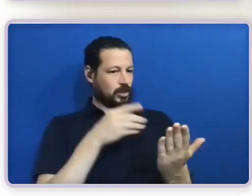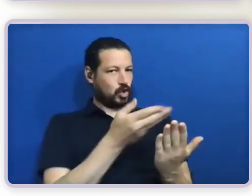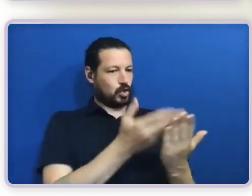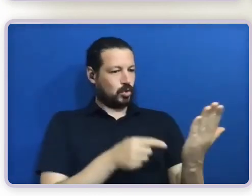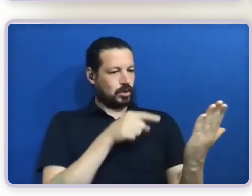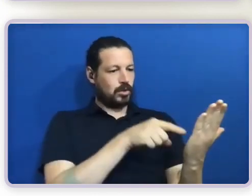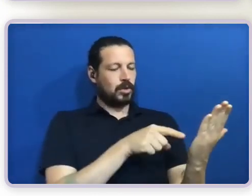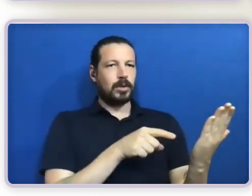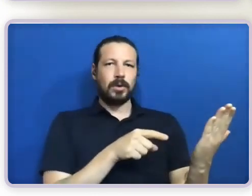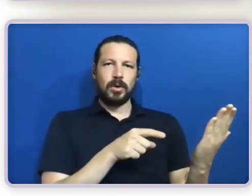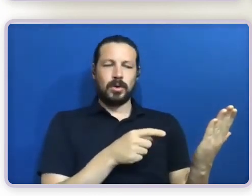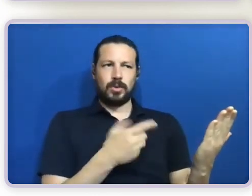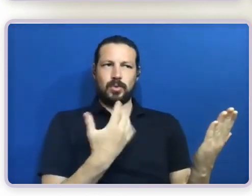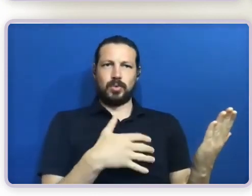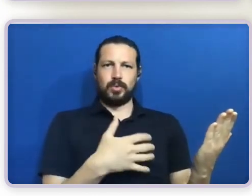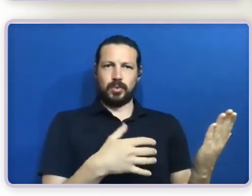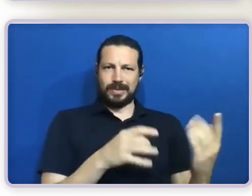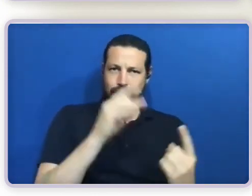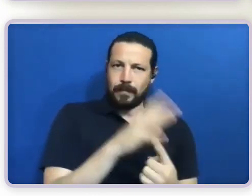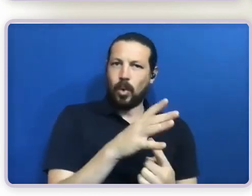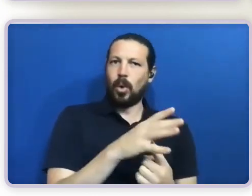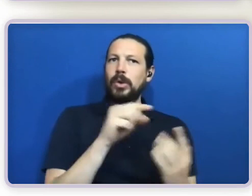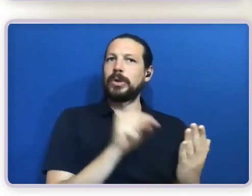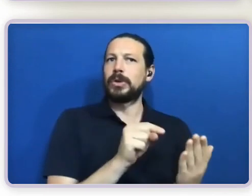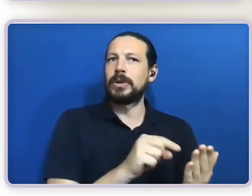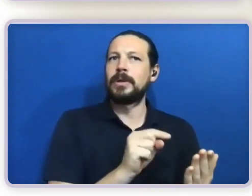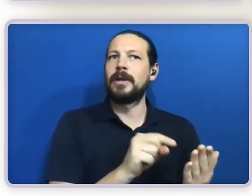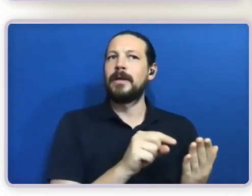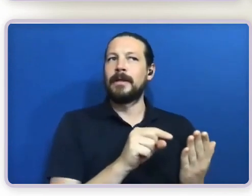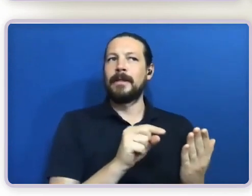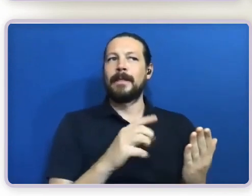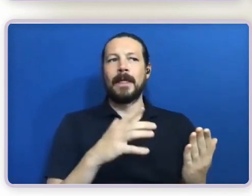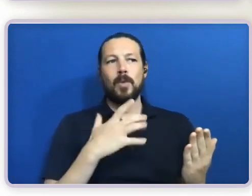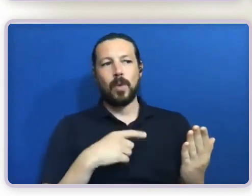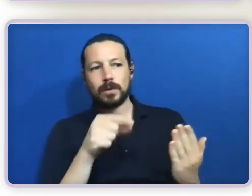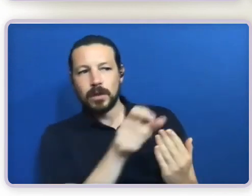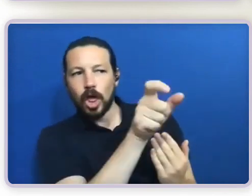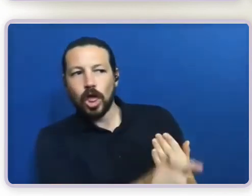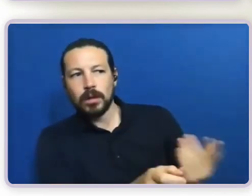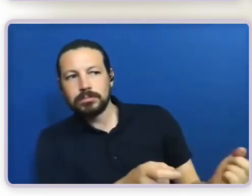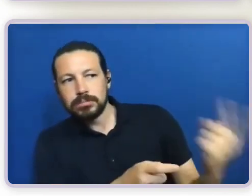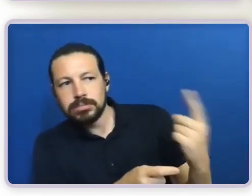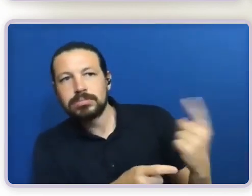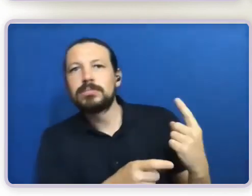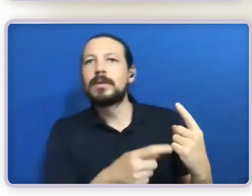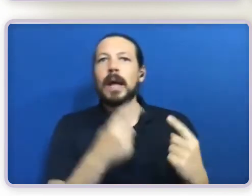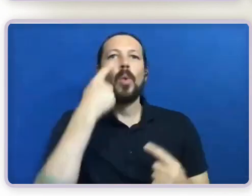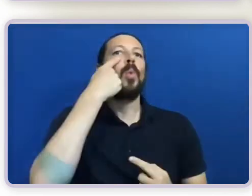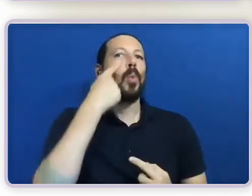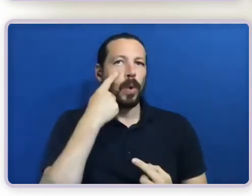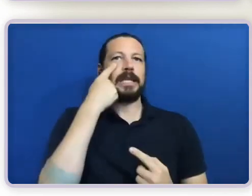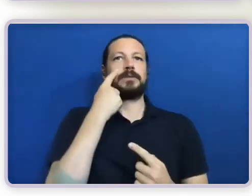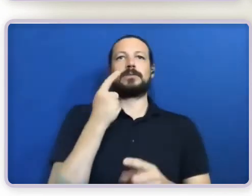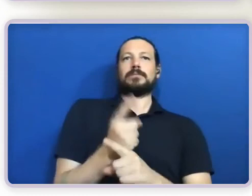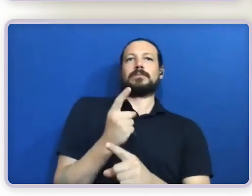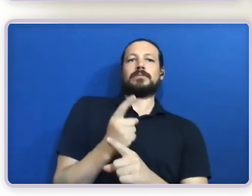a really important story and we'd like that person to tell that story as a witness at a